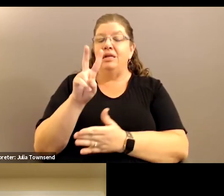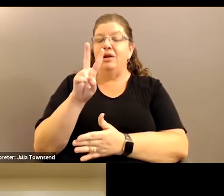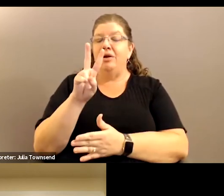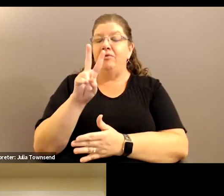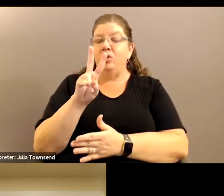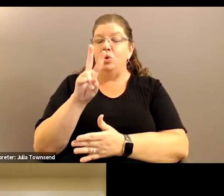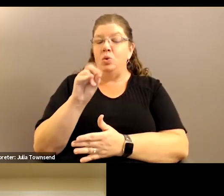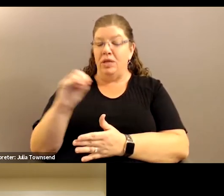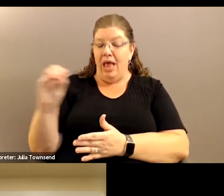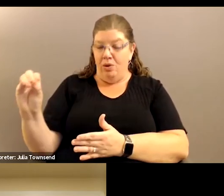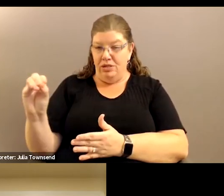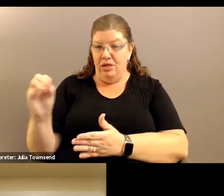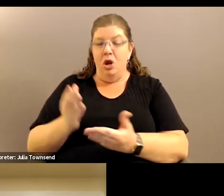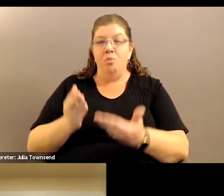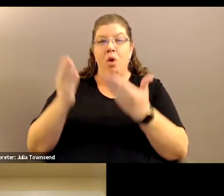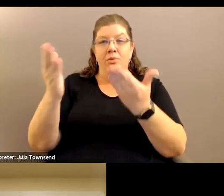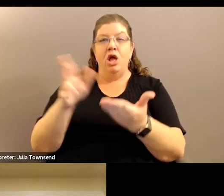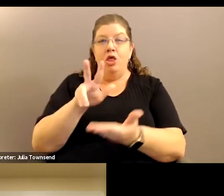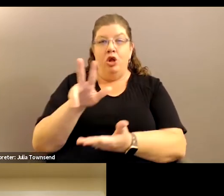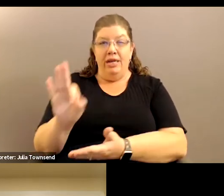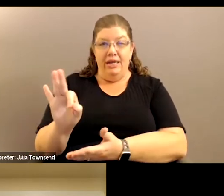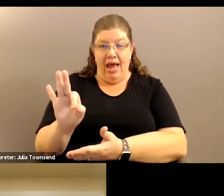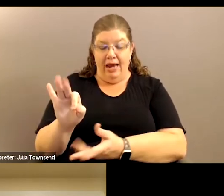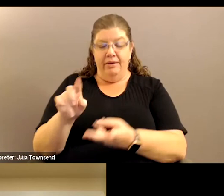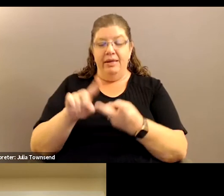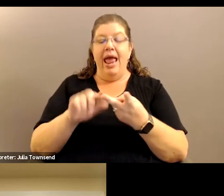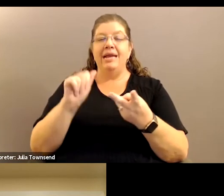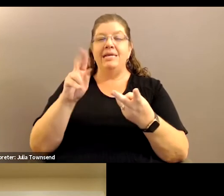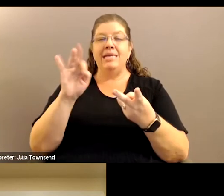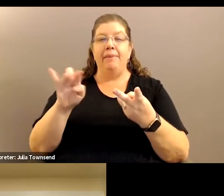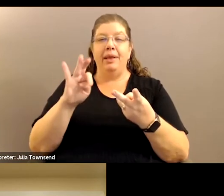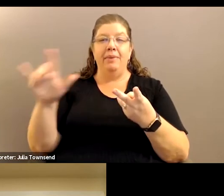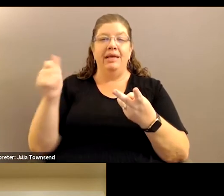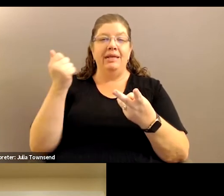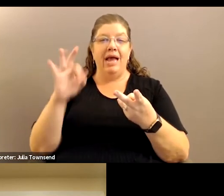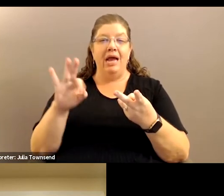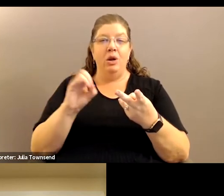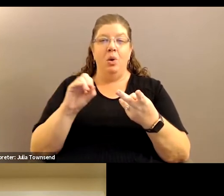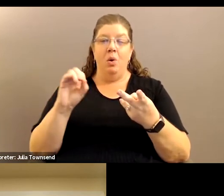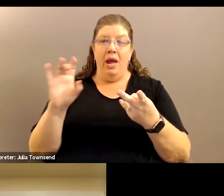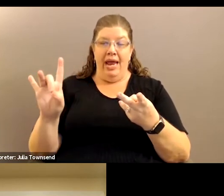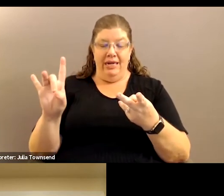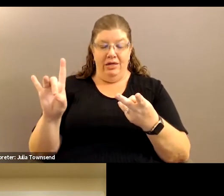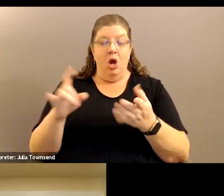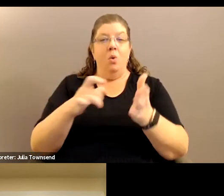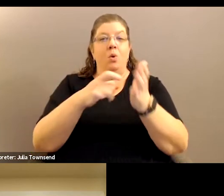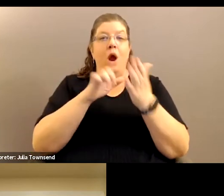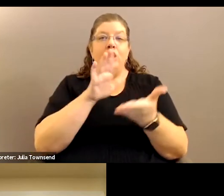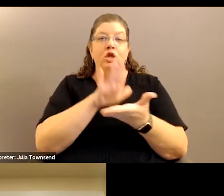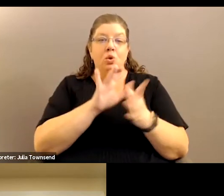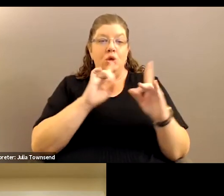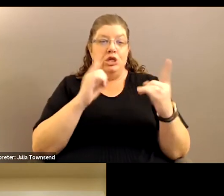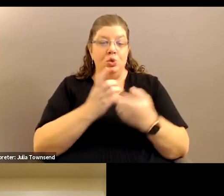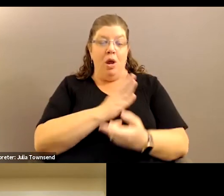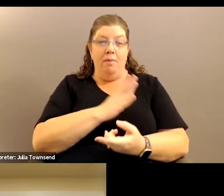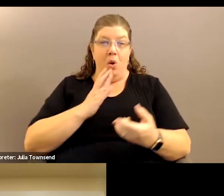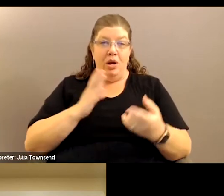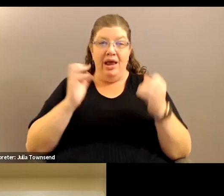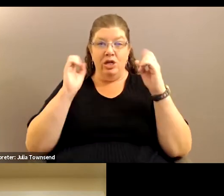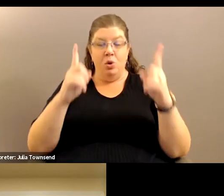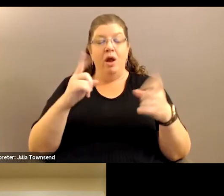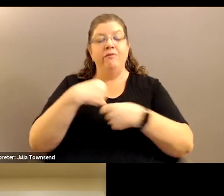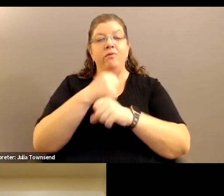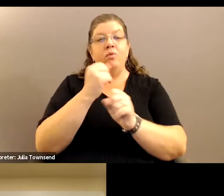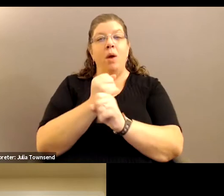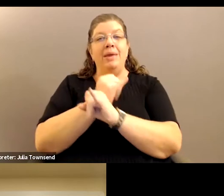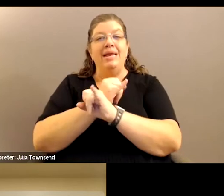39 and assembly bill 1908 requiring that the school district board of education form an independent